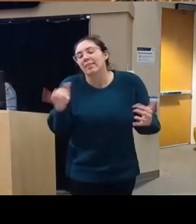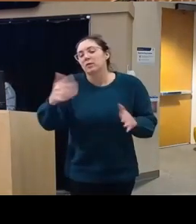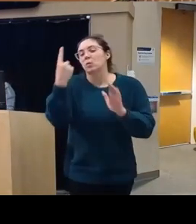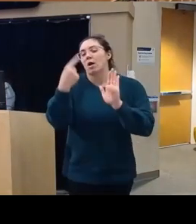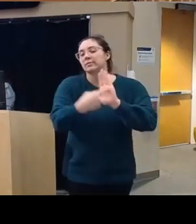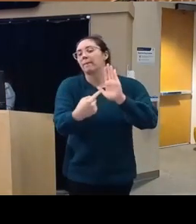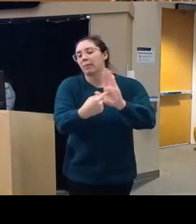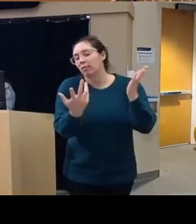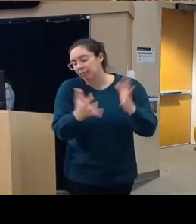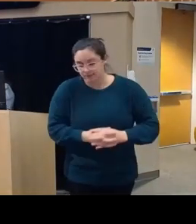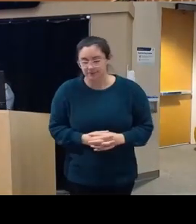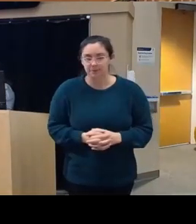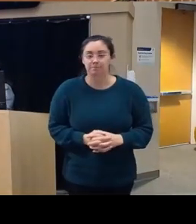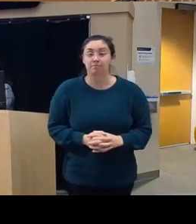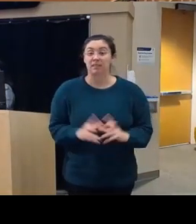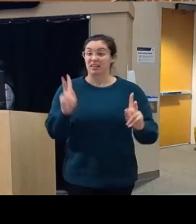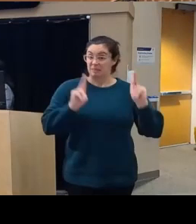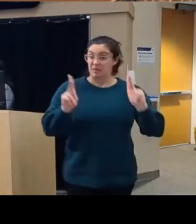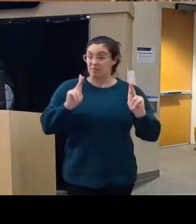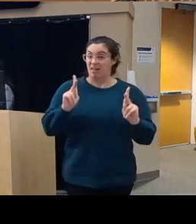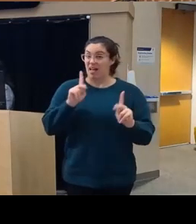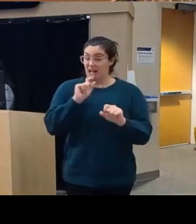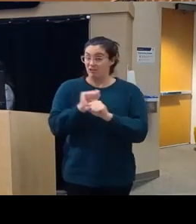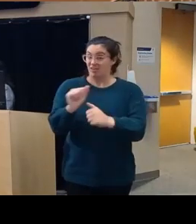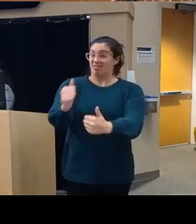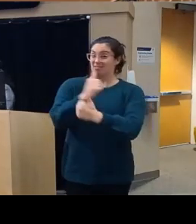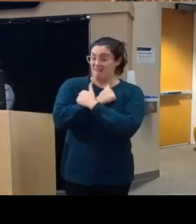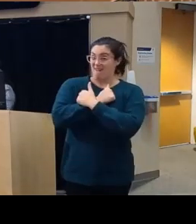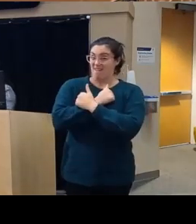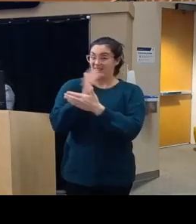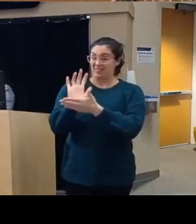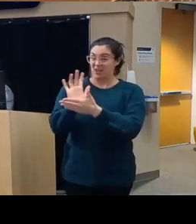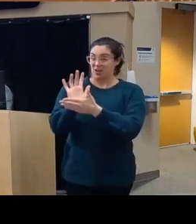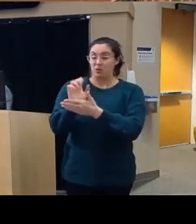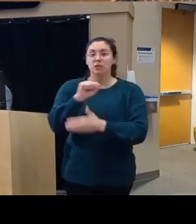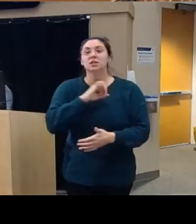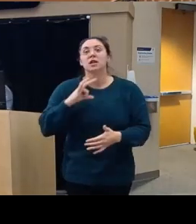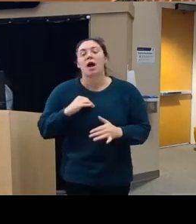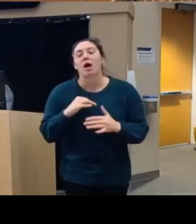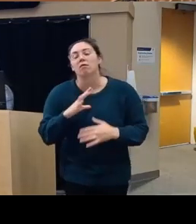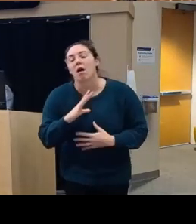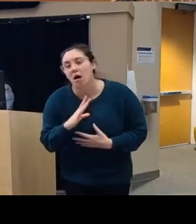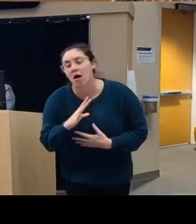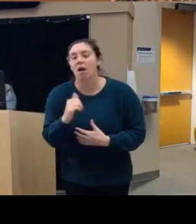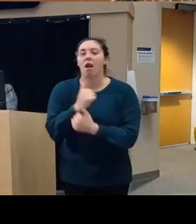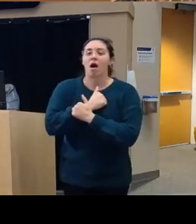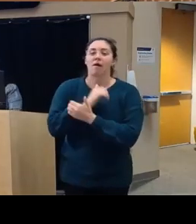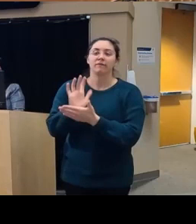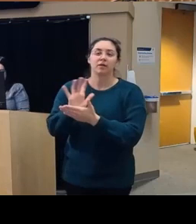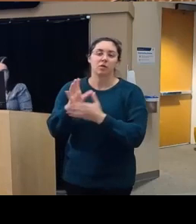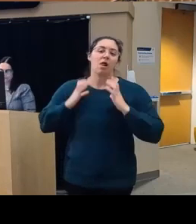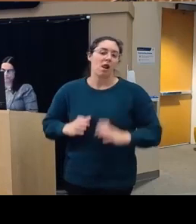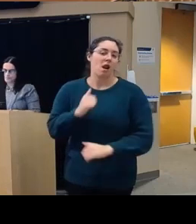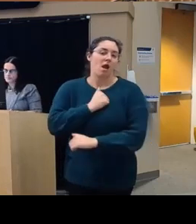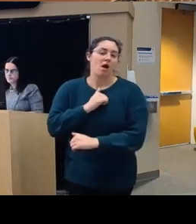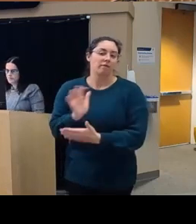an example, but people actually loved these. The staff loved them, and so did the